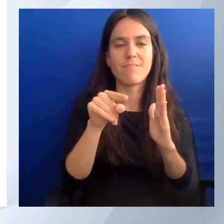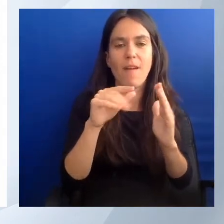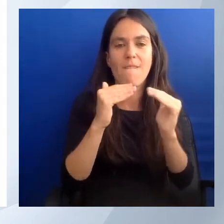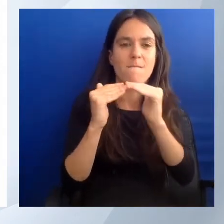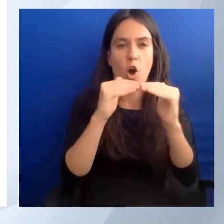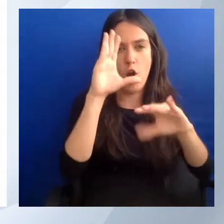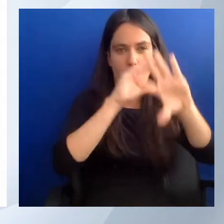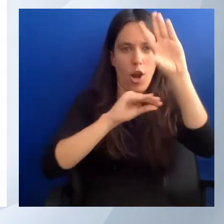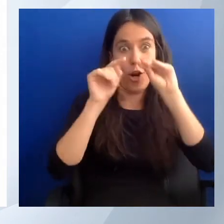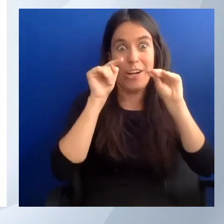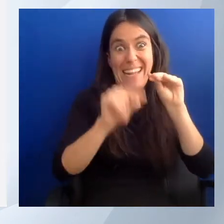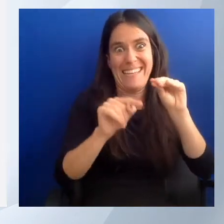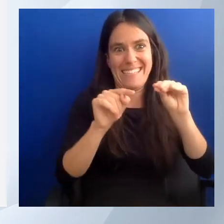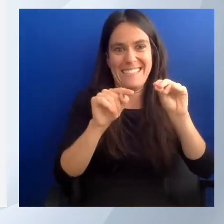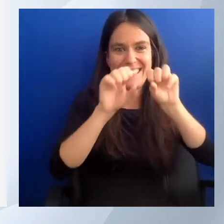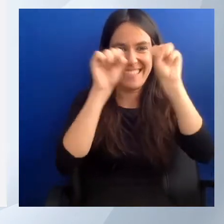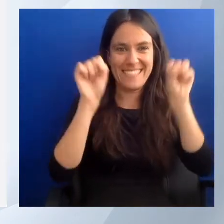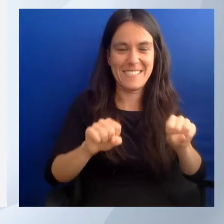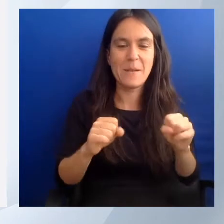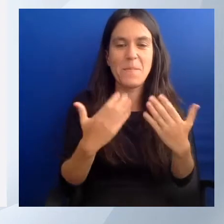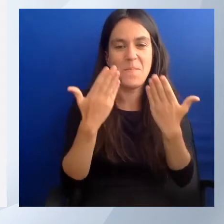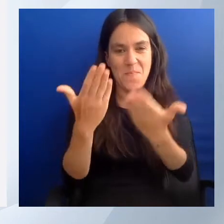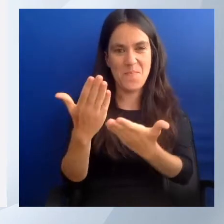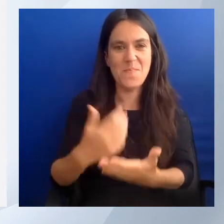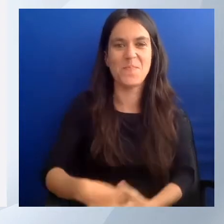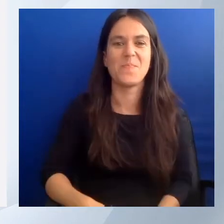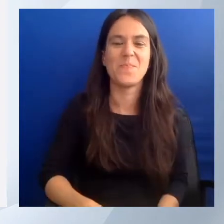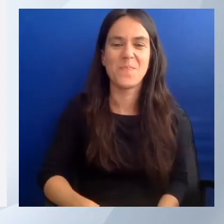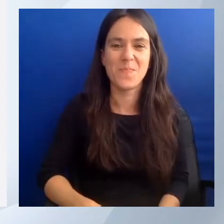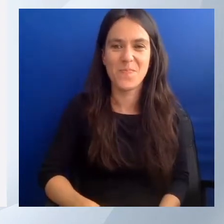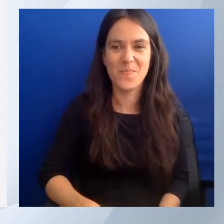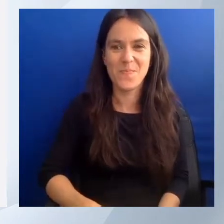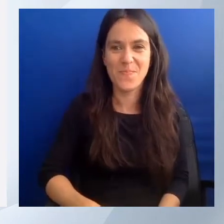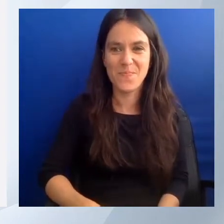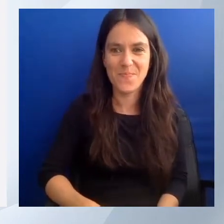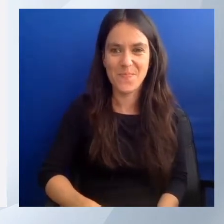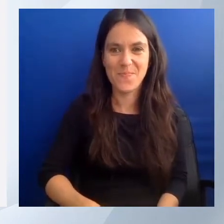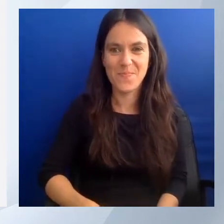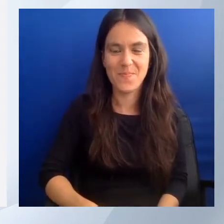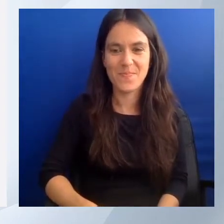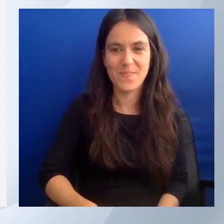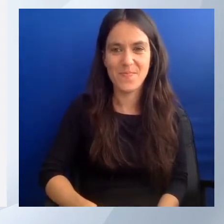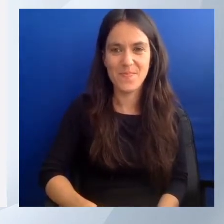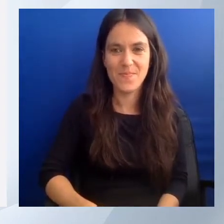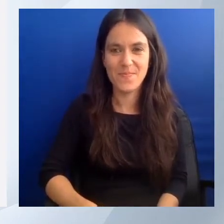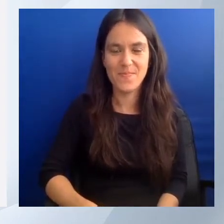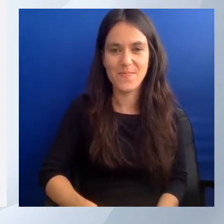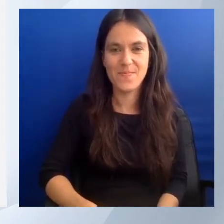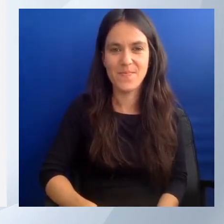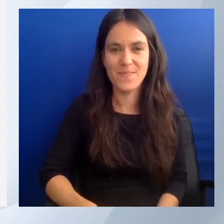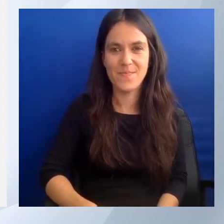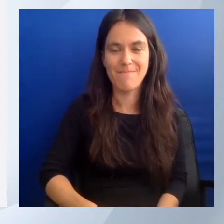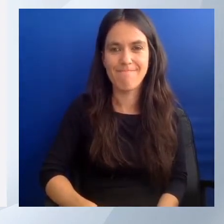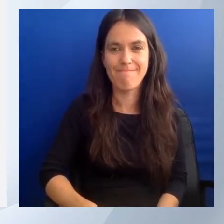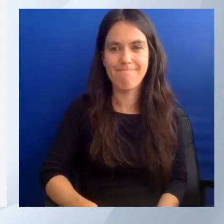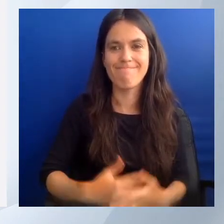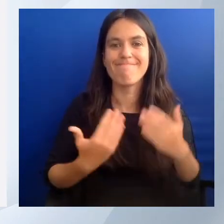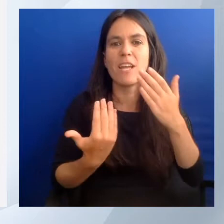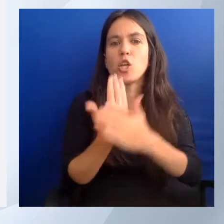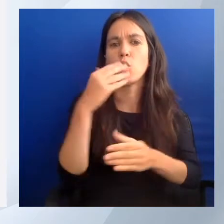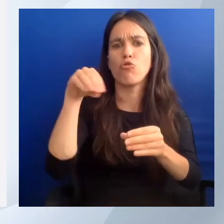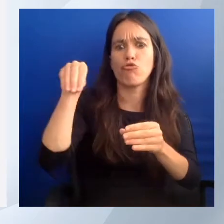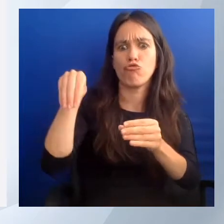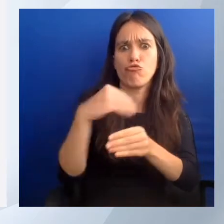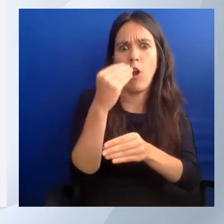library. So let's dive right in. So there's a new credit card company that I thought up of